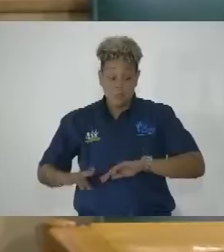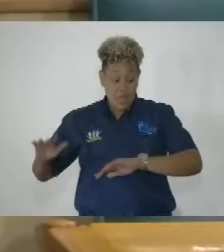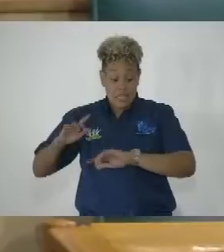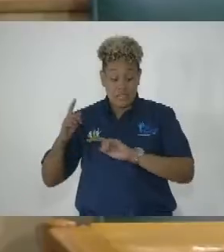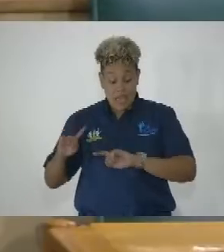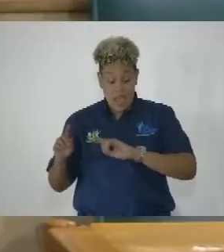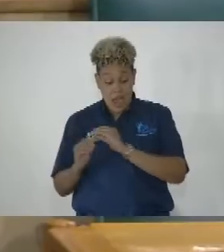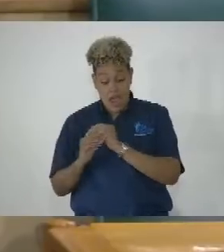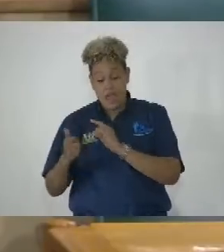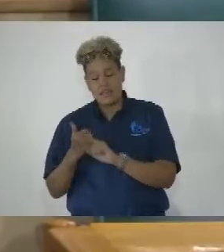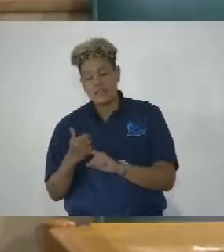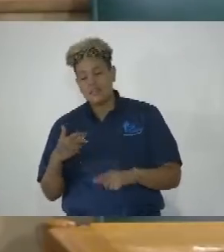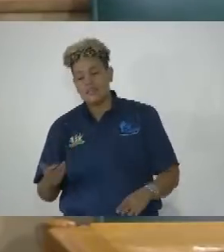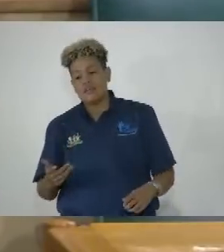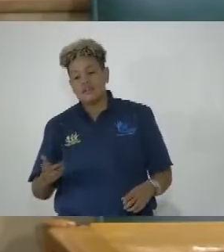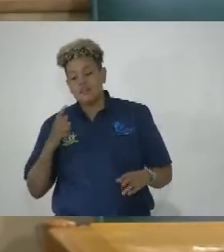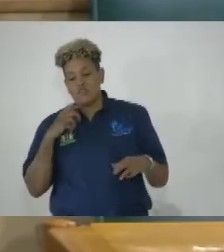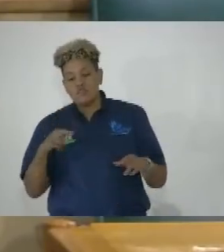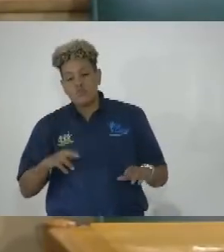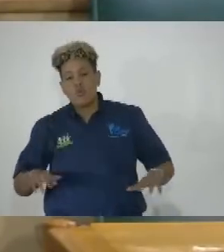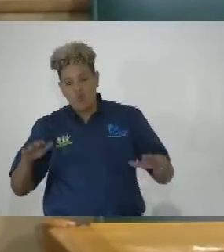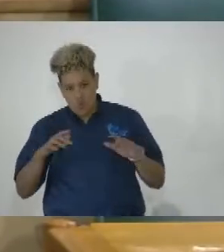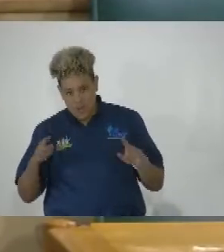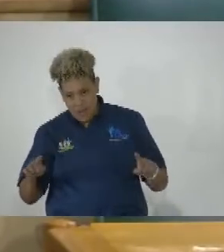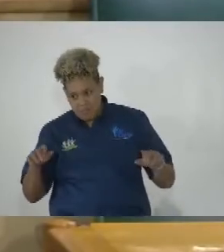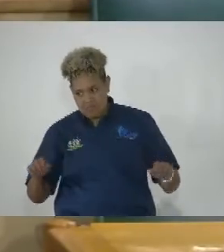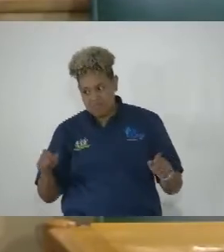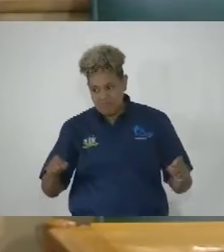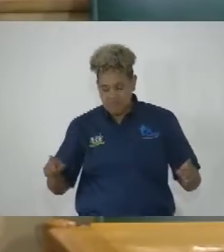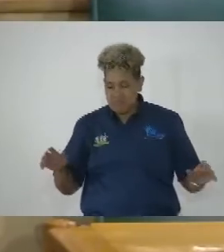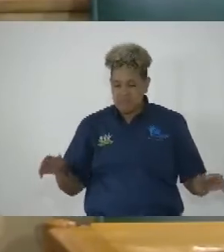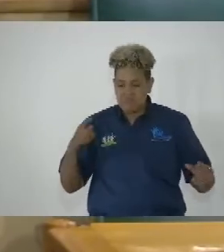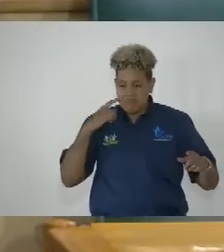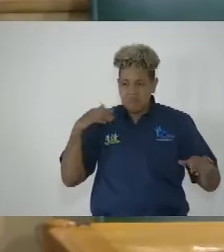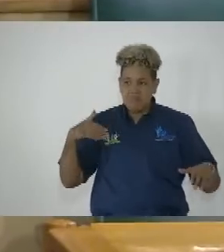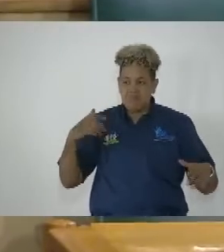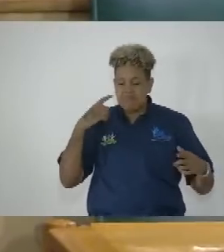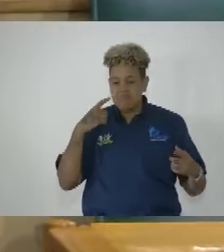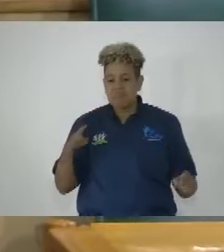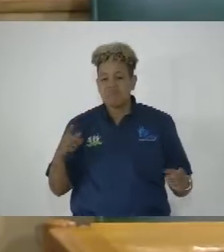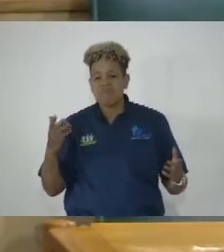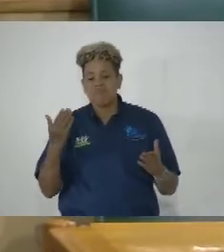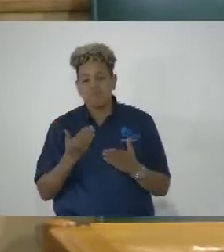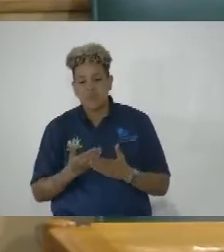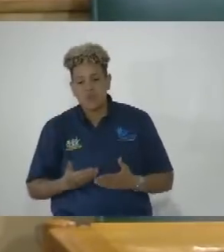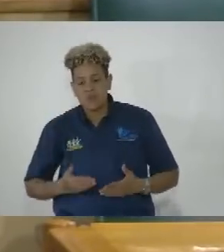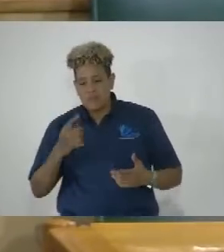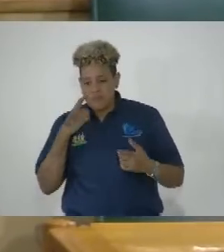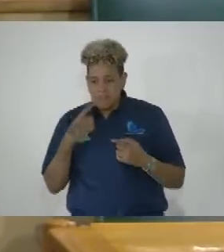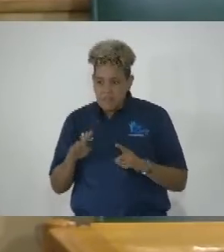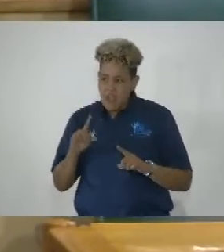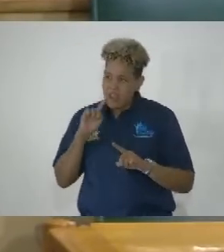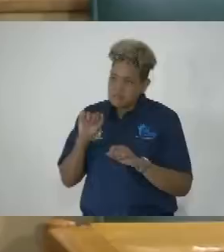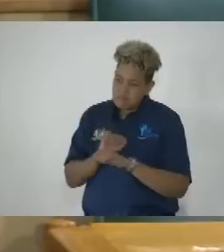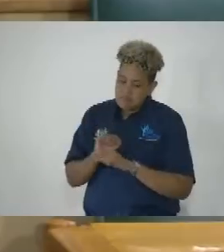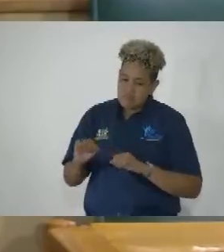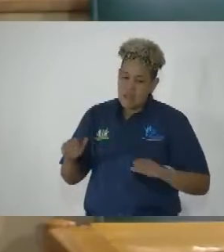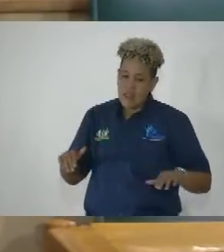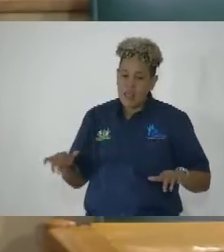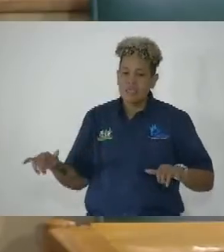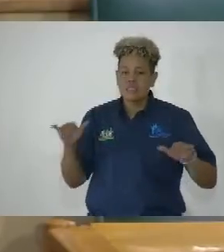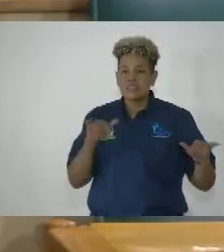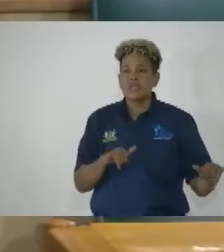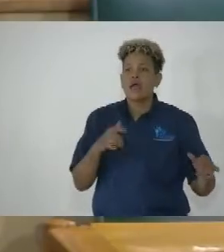the roads has not proven to be correct.